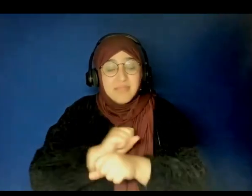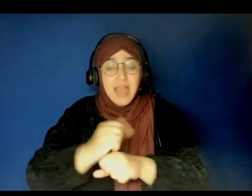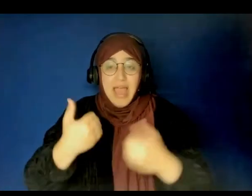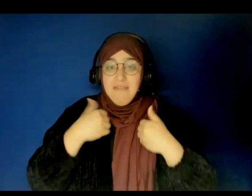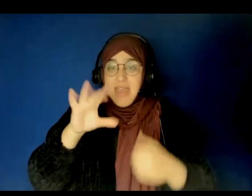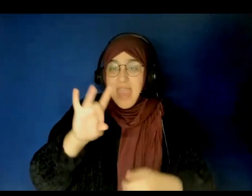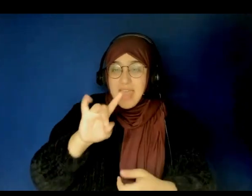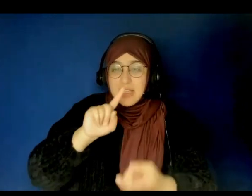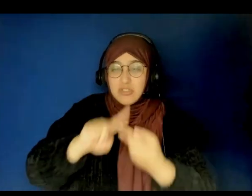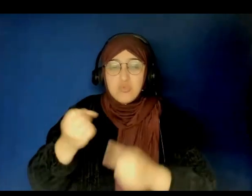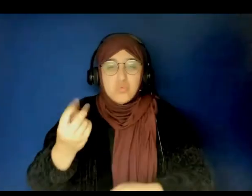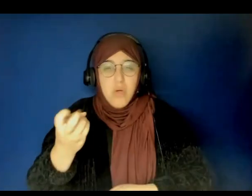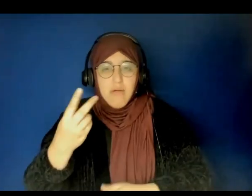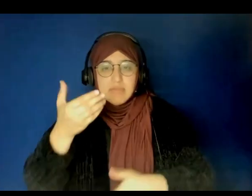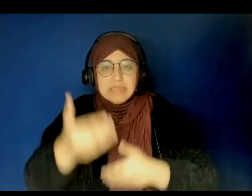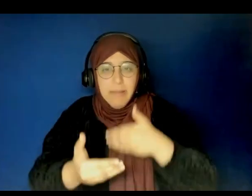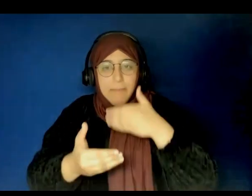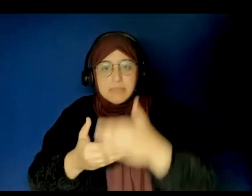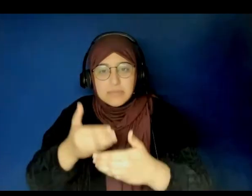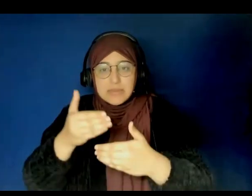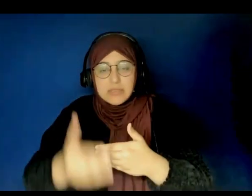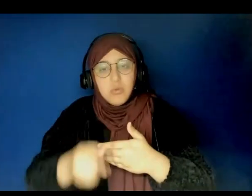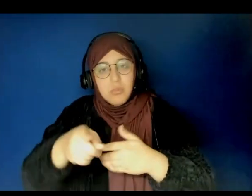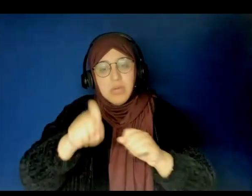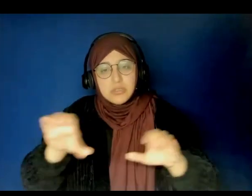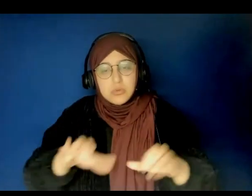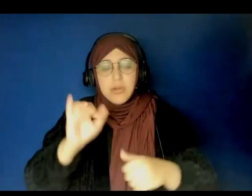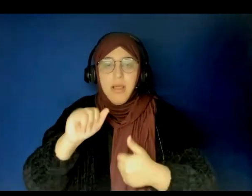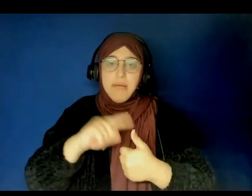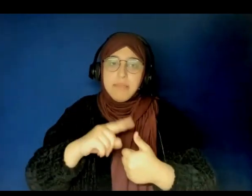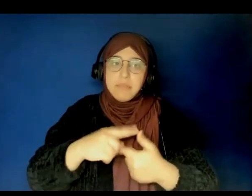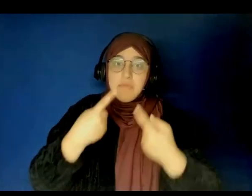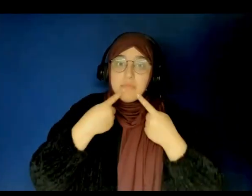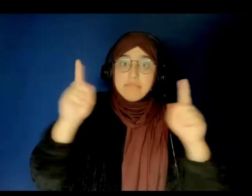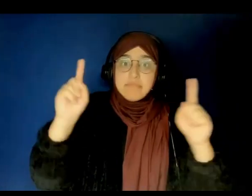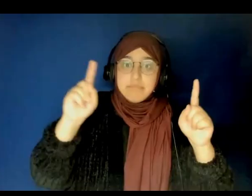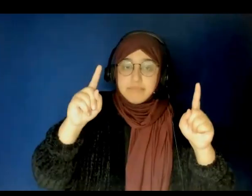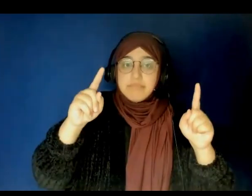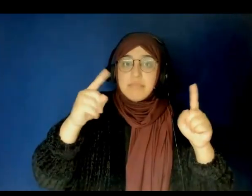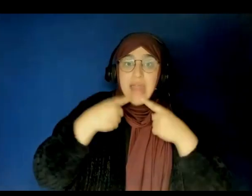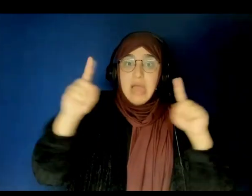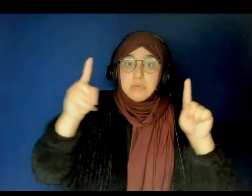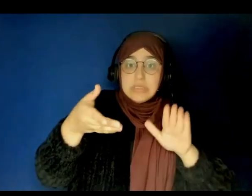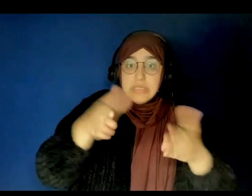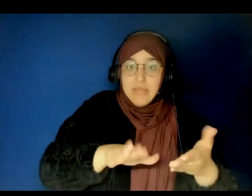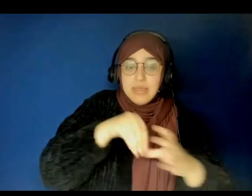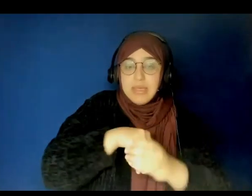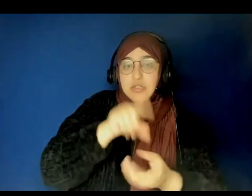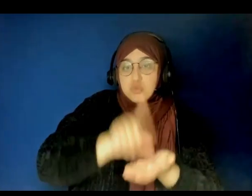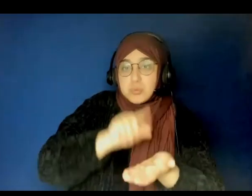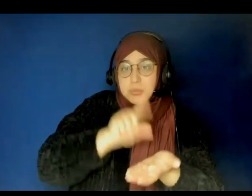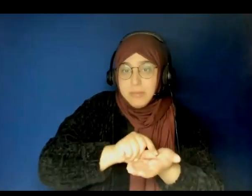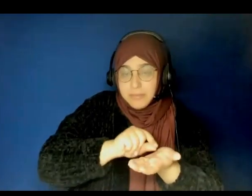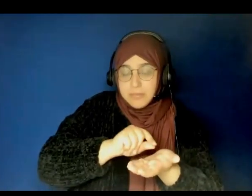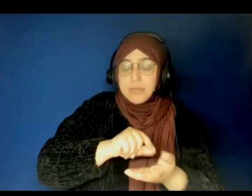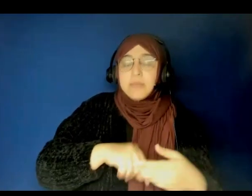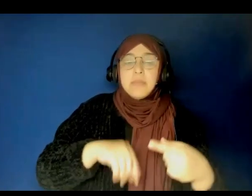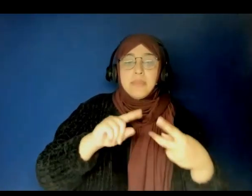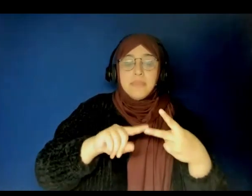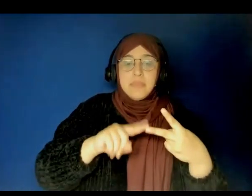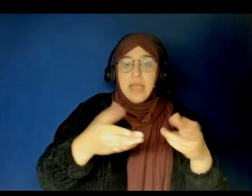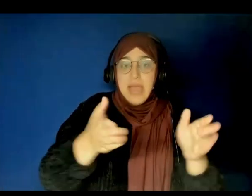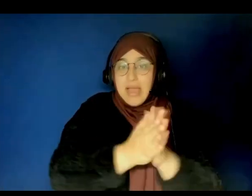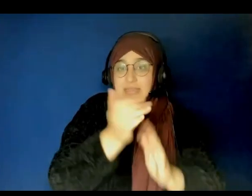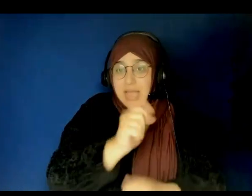have to fulfill, like announcing the death in the newspaper of record, asking anybody publicly if they